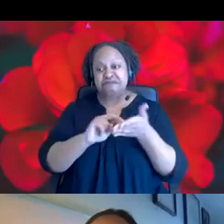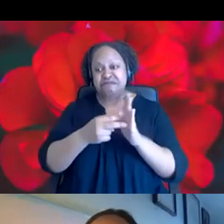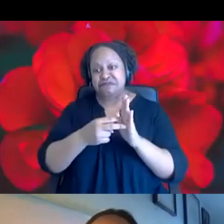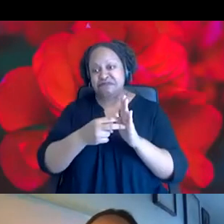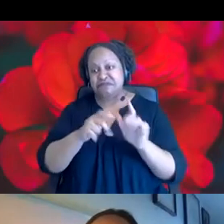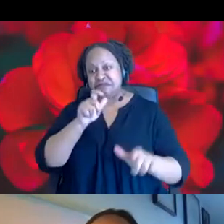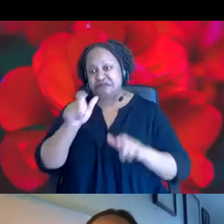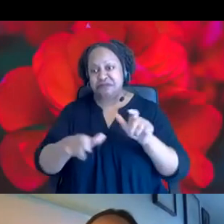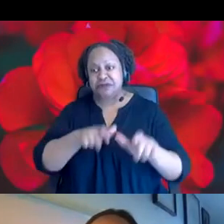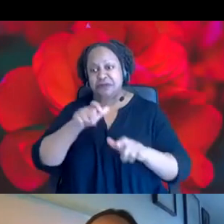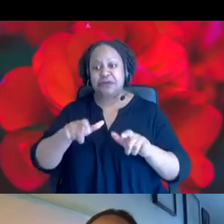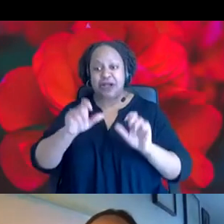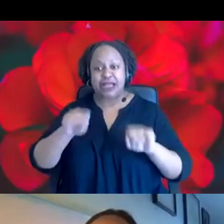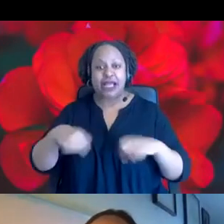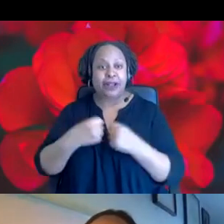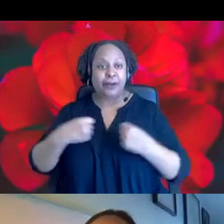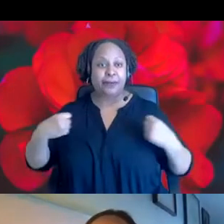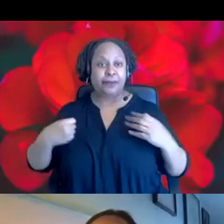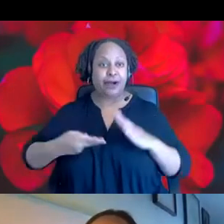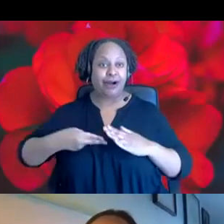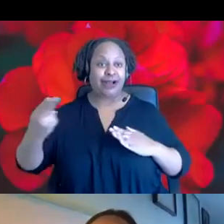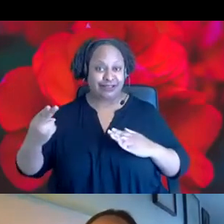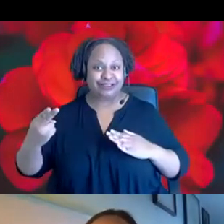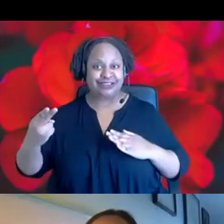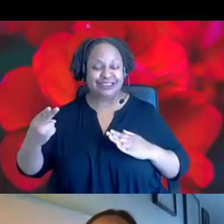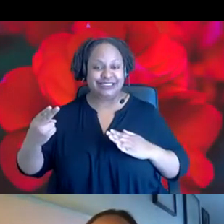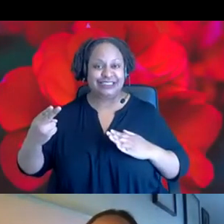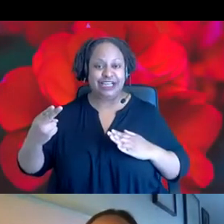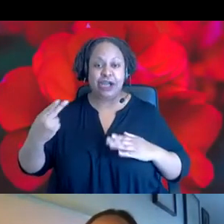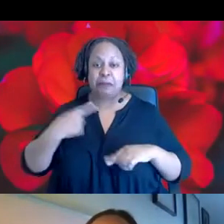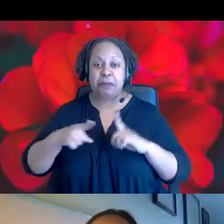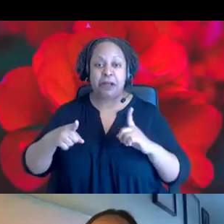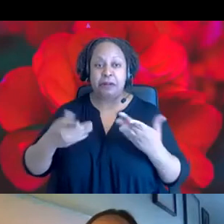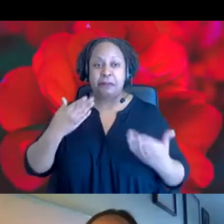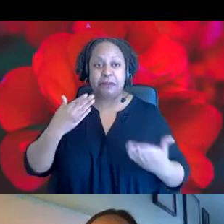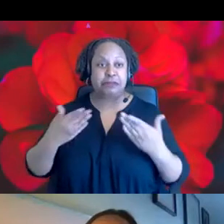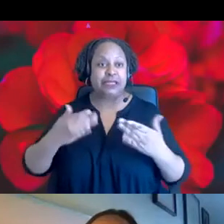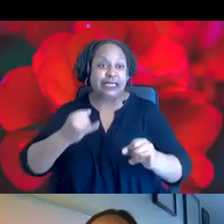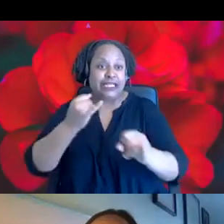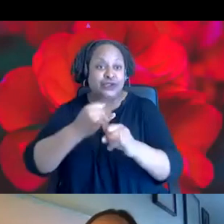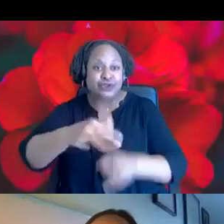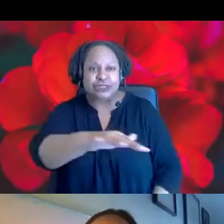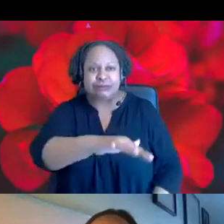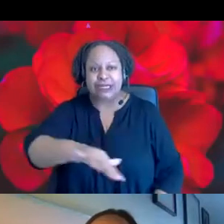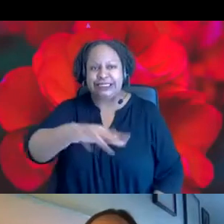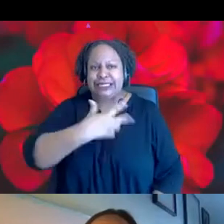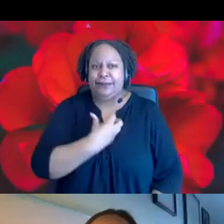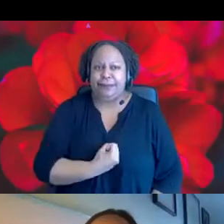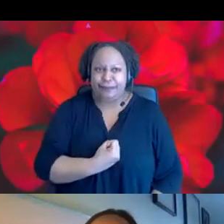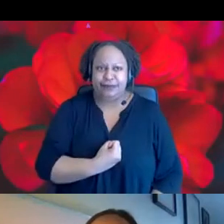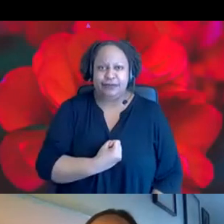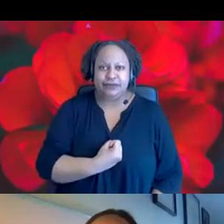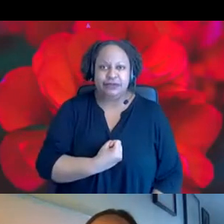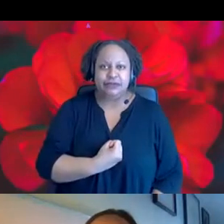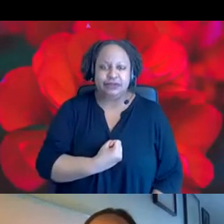that may not have been present when you're speaking in within the institutional space. So, the